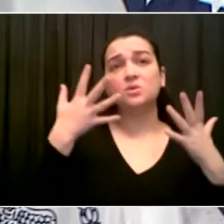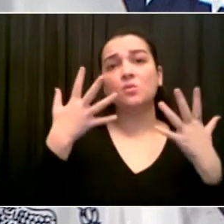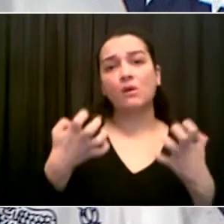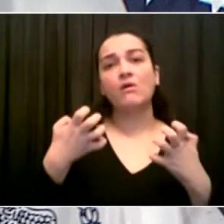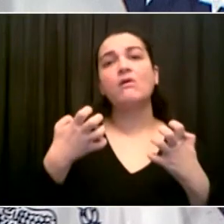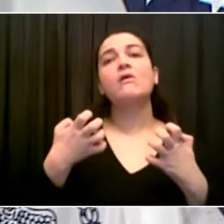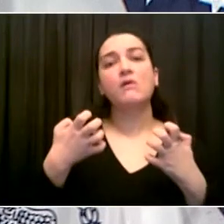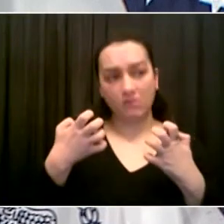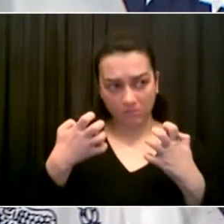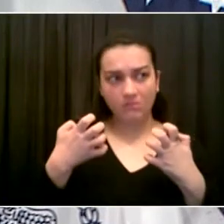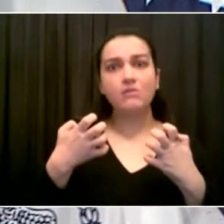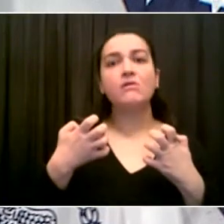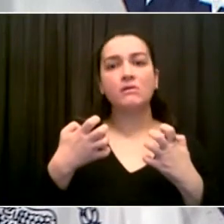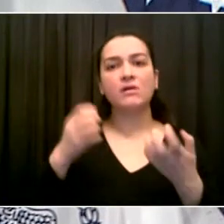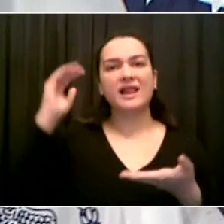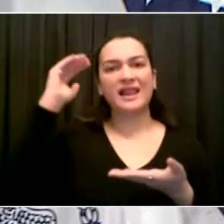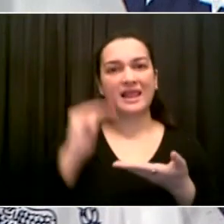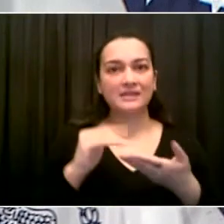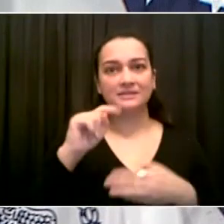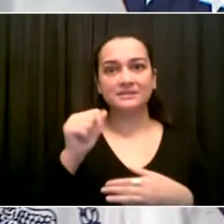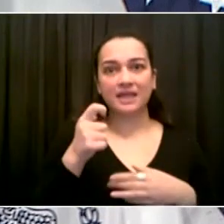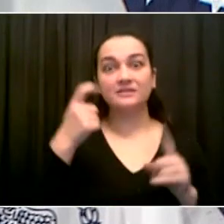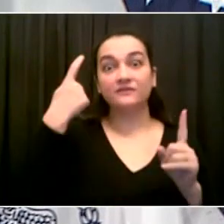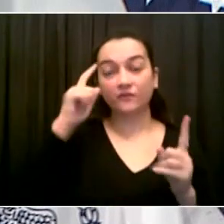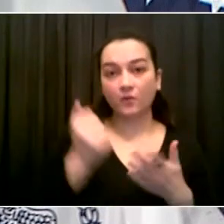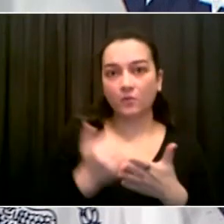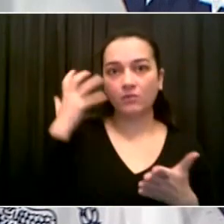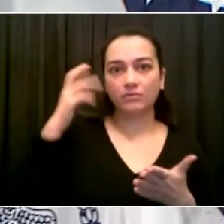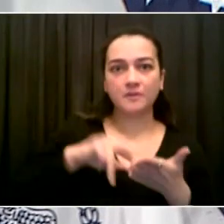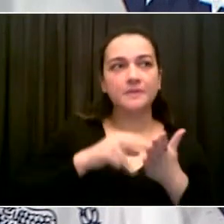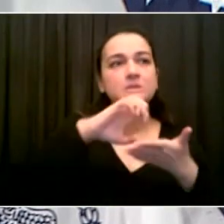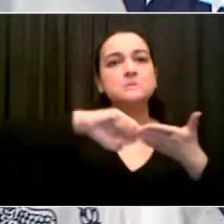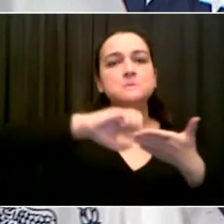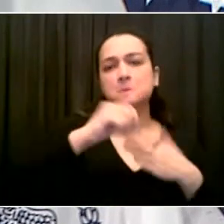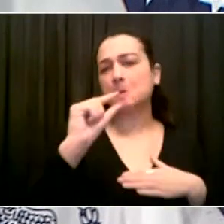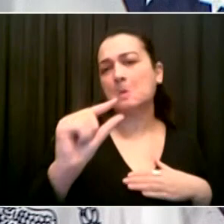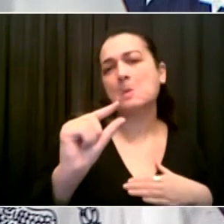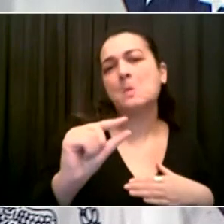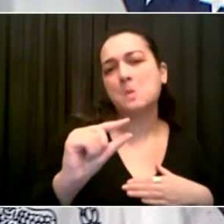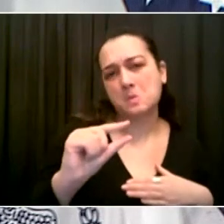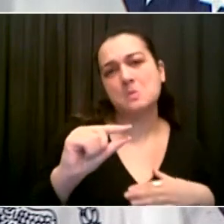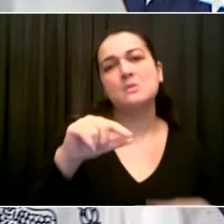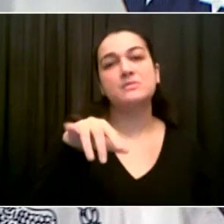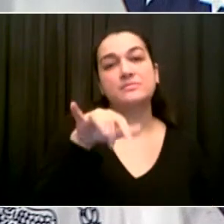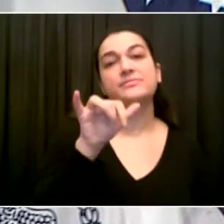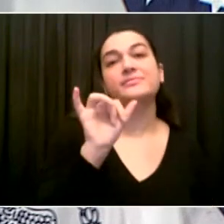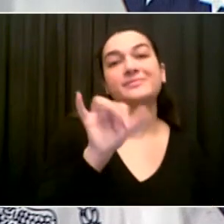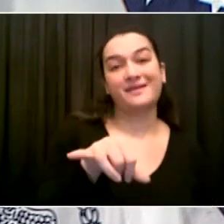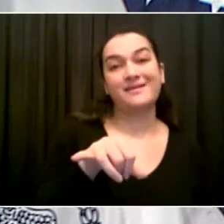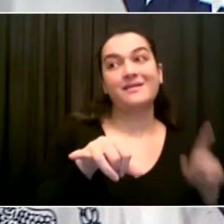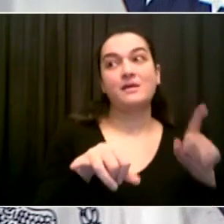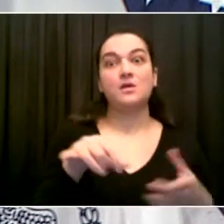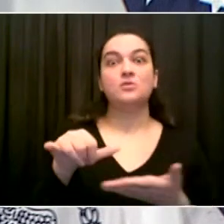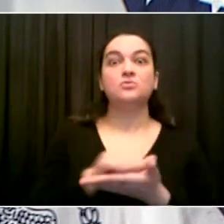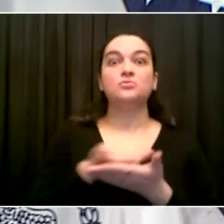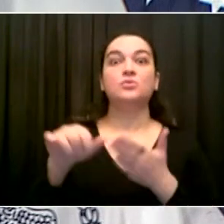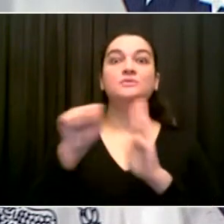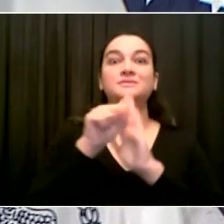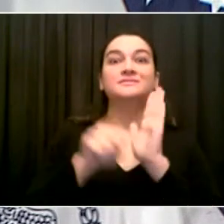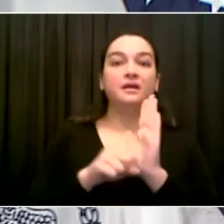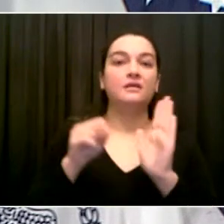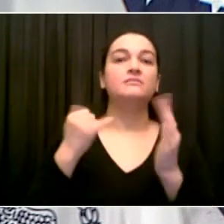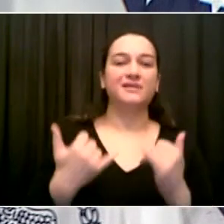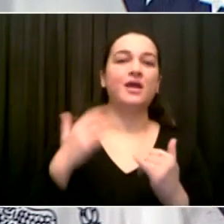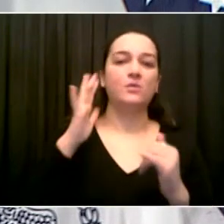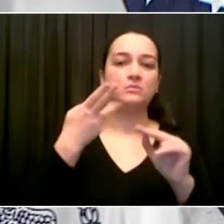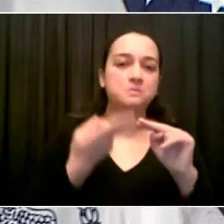a massive tax cut from Trump. Now the state of New York is creating a little more fairness. So I think wealthy people are going to